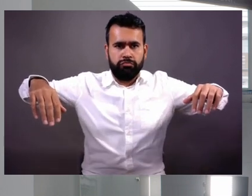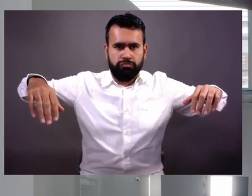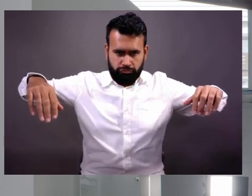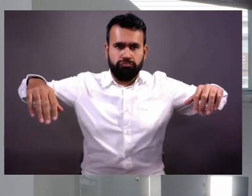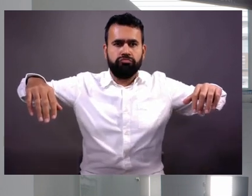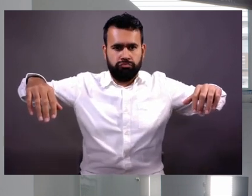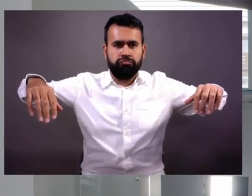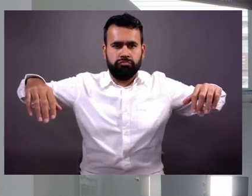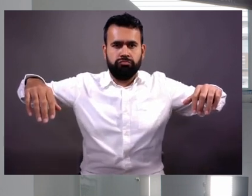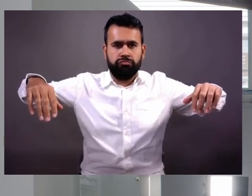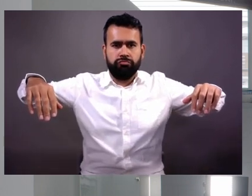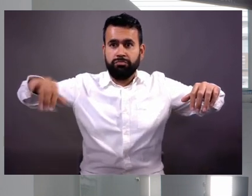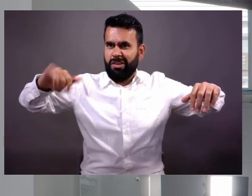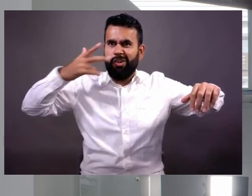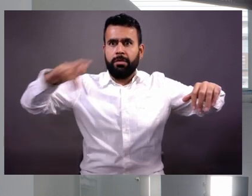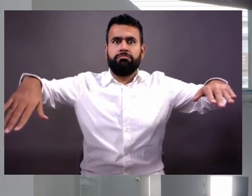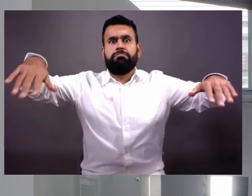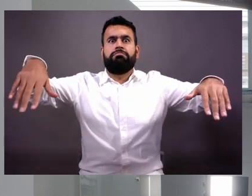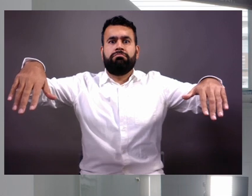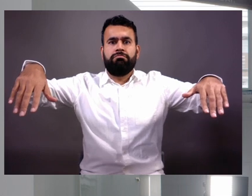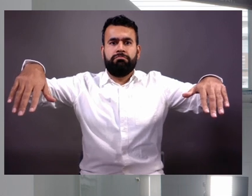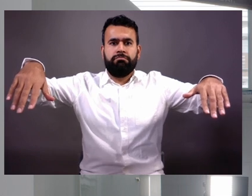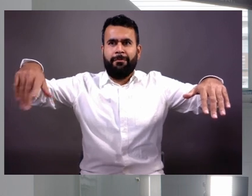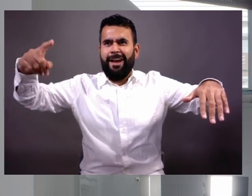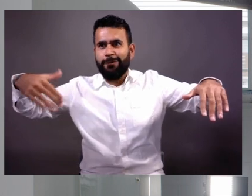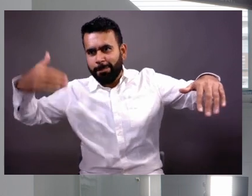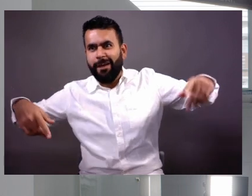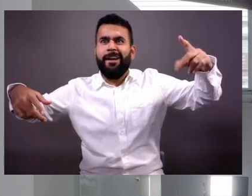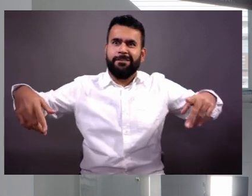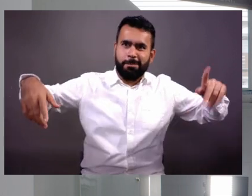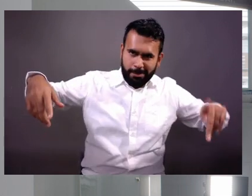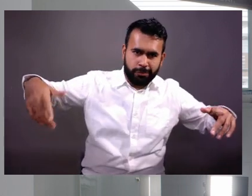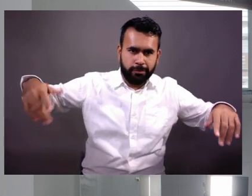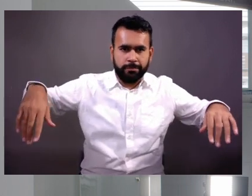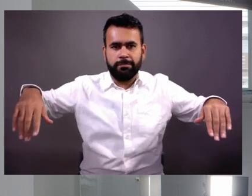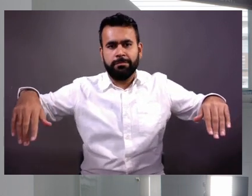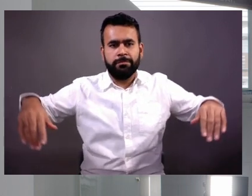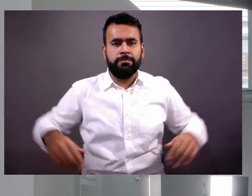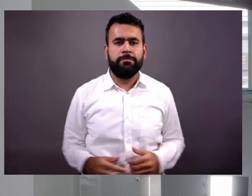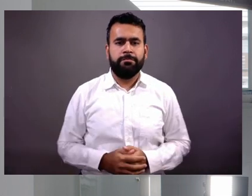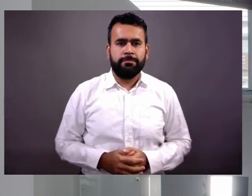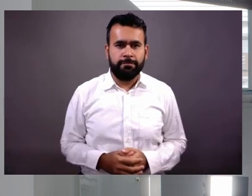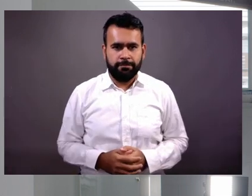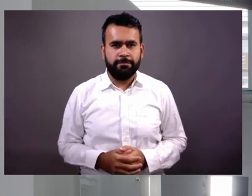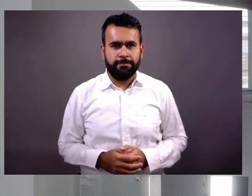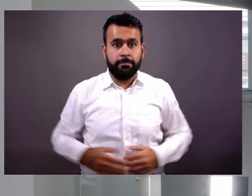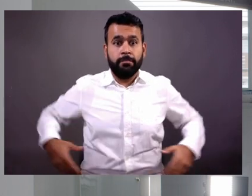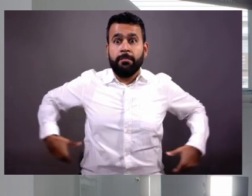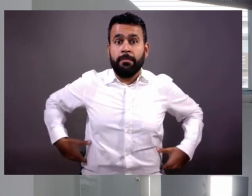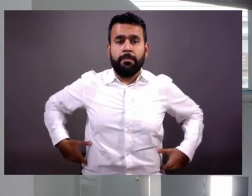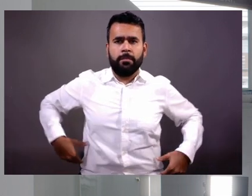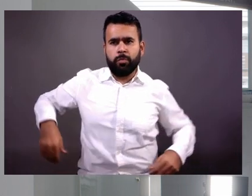elbows, and we're gonna make a fist. Okay, so basically what it's gonna look like is it's gonna be all in a little bit of a rib cage movement.